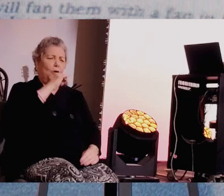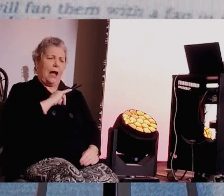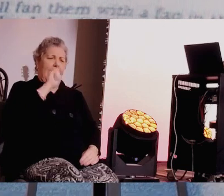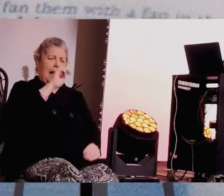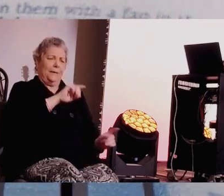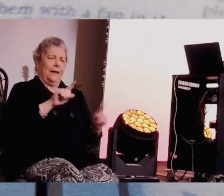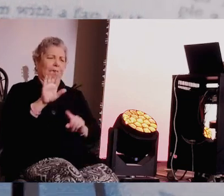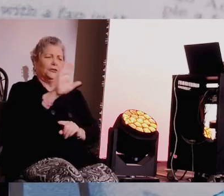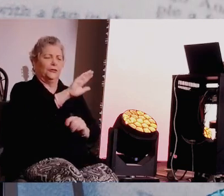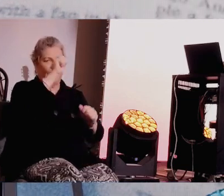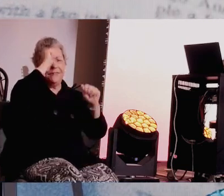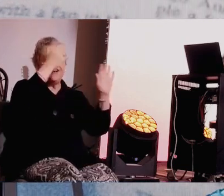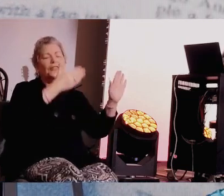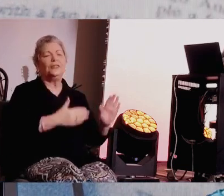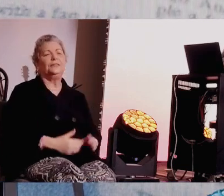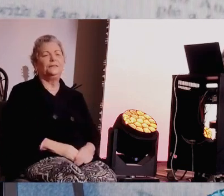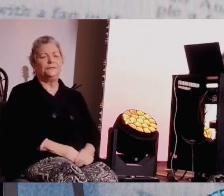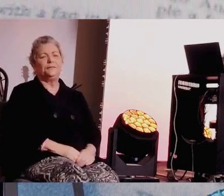your father.